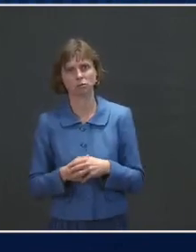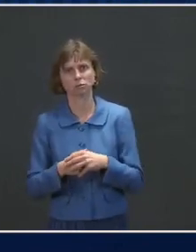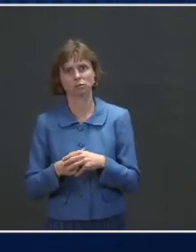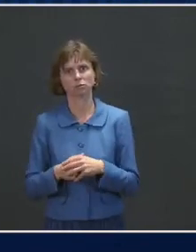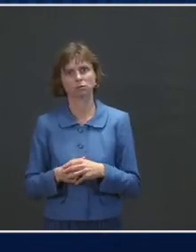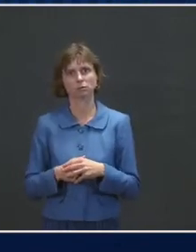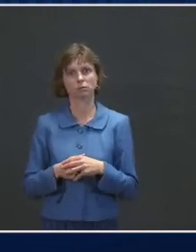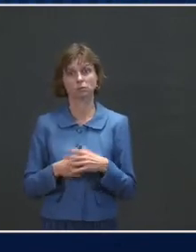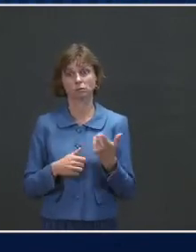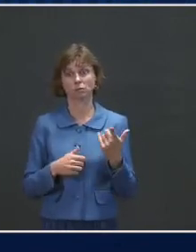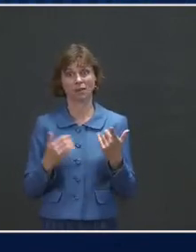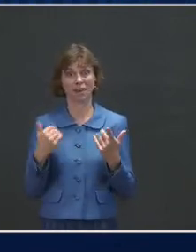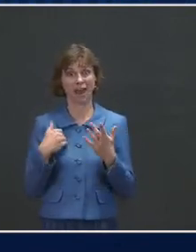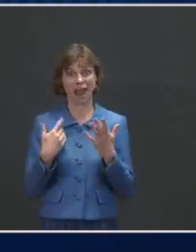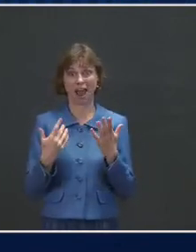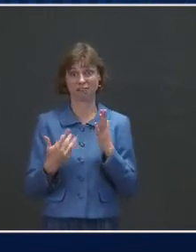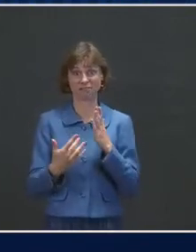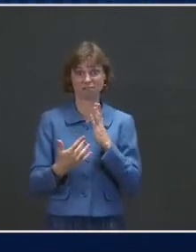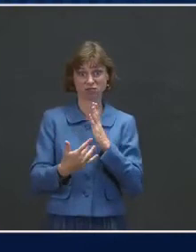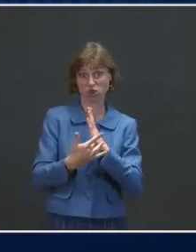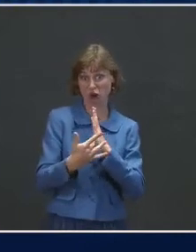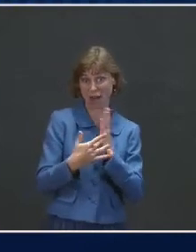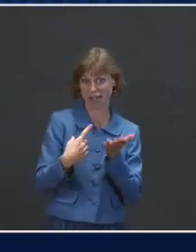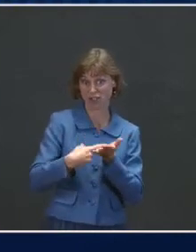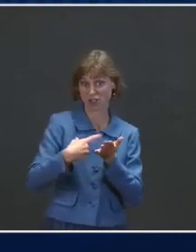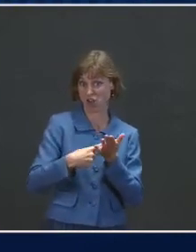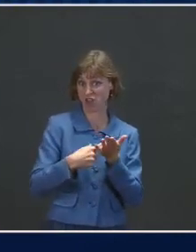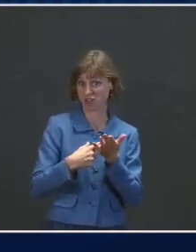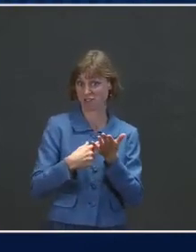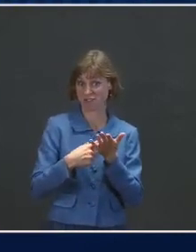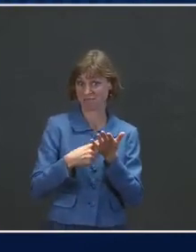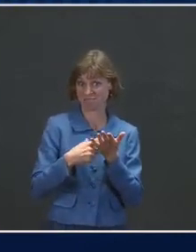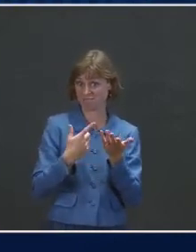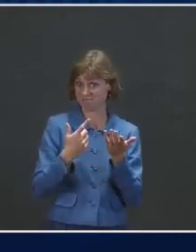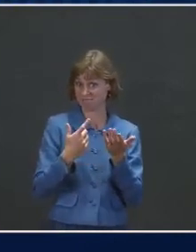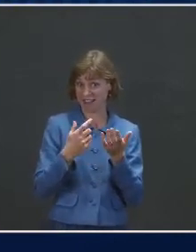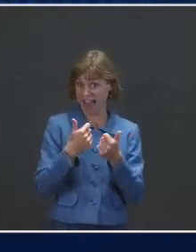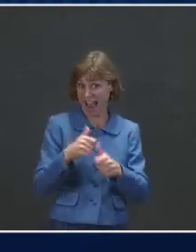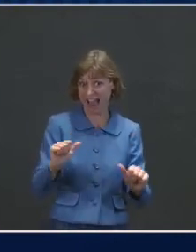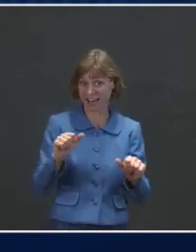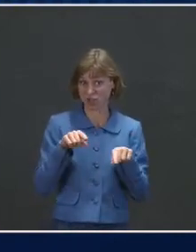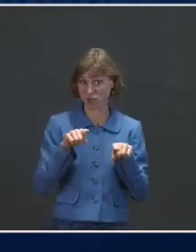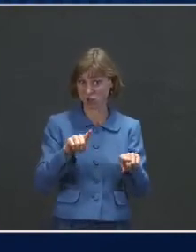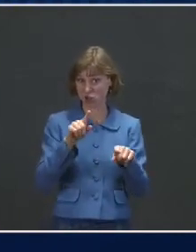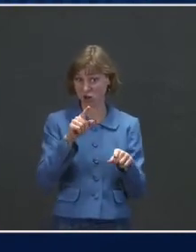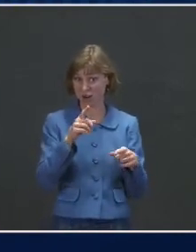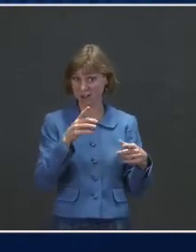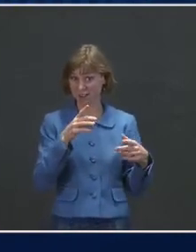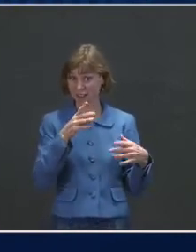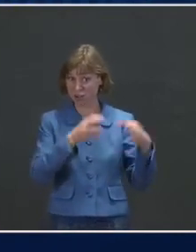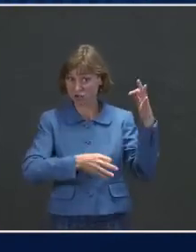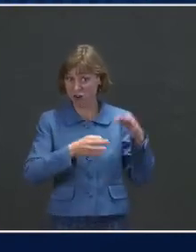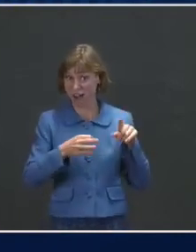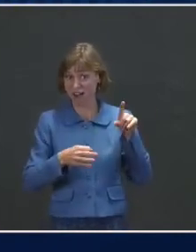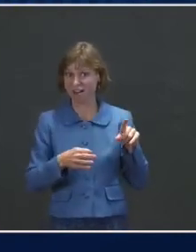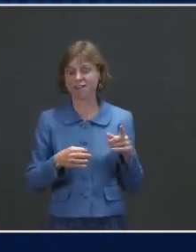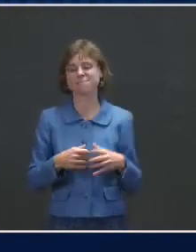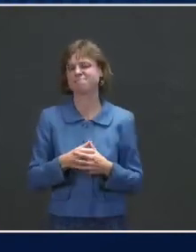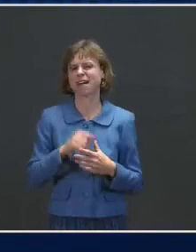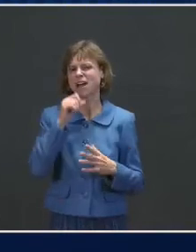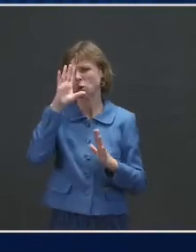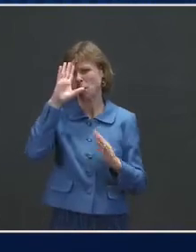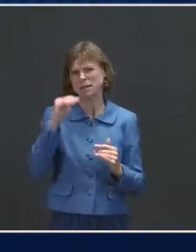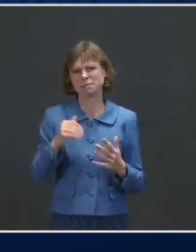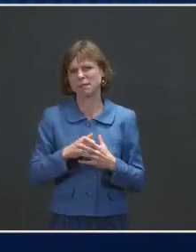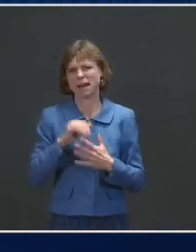have any strategy discussions at all as the trial is unfolding? I don't expect that would be a primary point of discussion